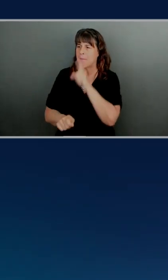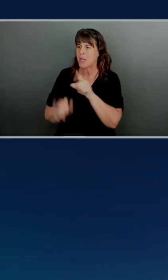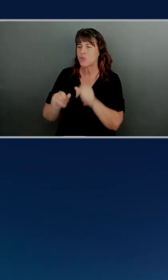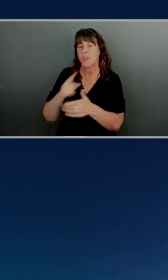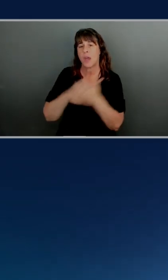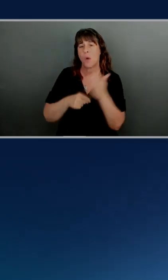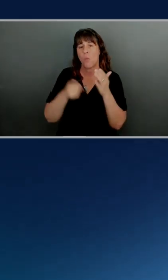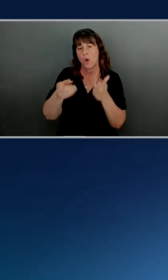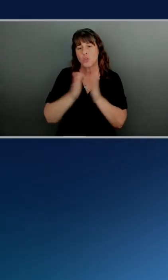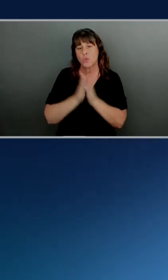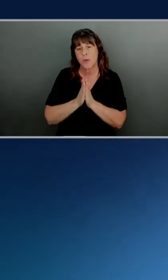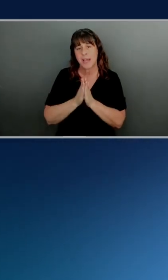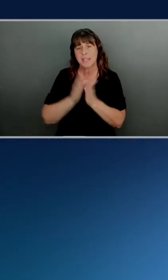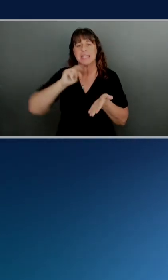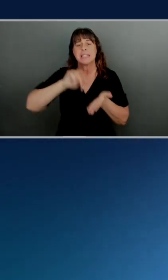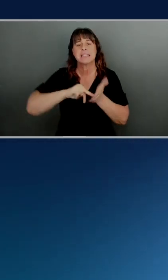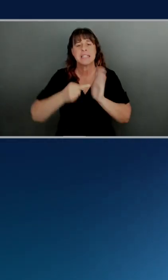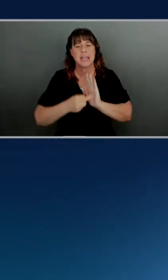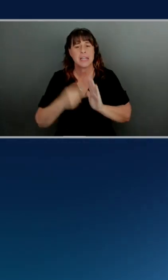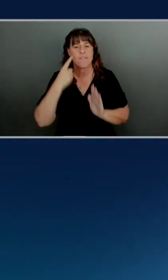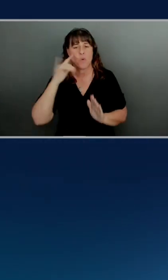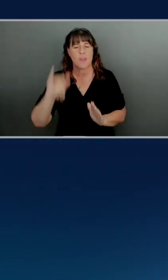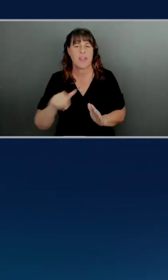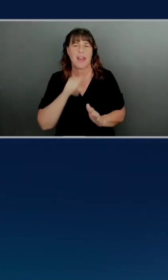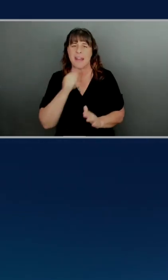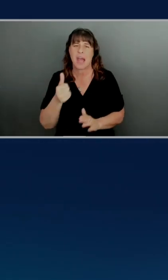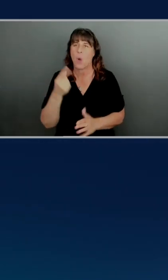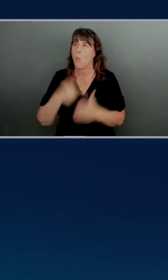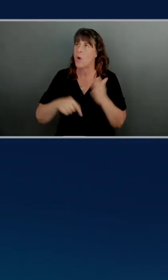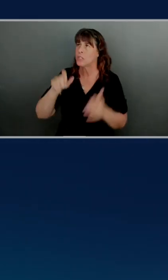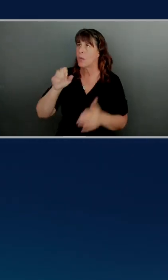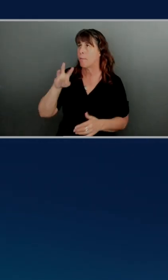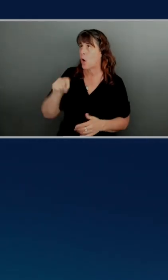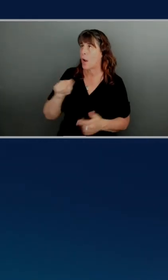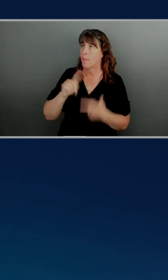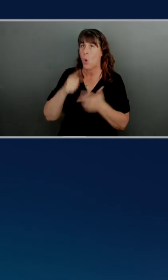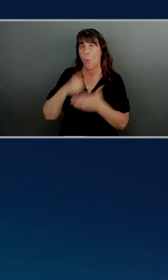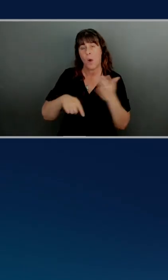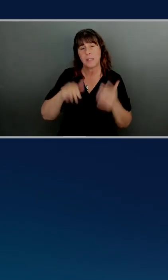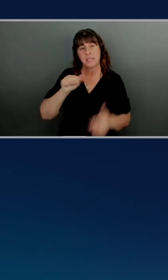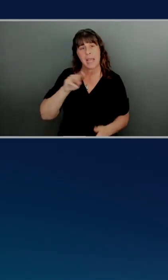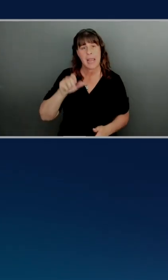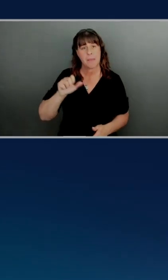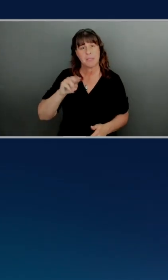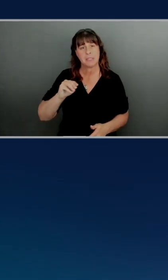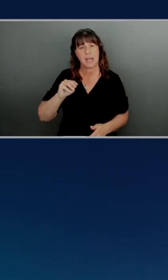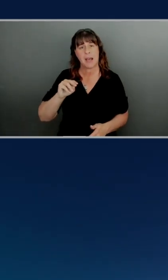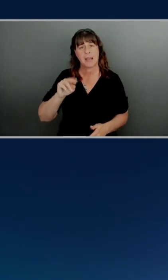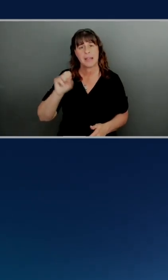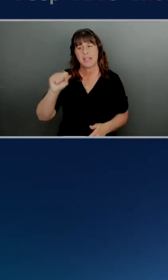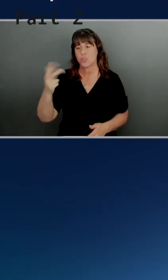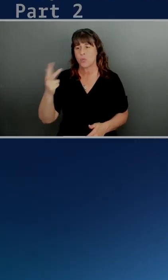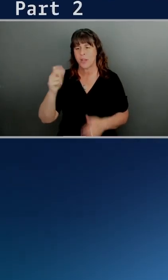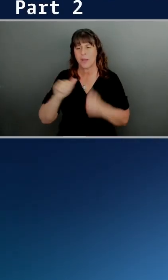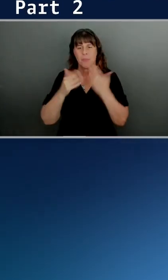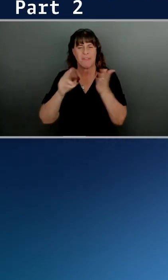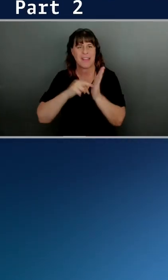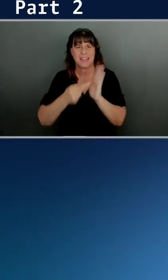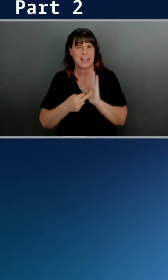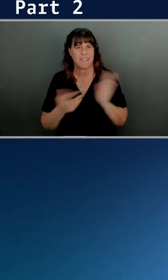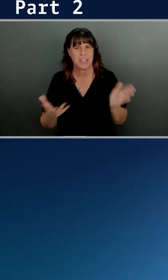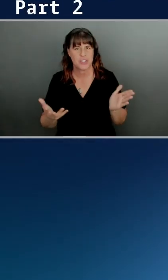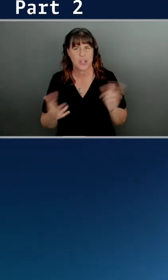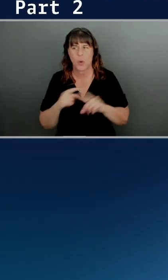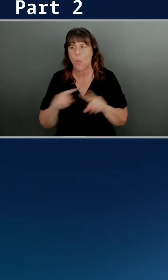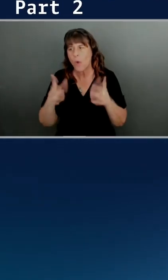what you're intending to get, not just what is a prompt, not just what is Amazon S3, because that's going to give you the definition of it. But Right. what are we trying to